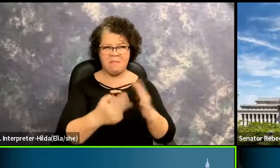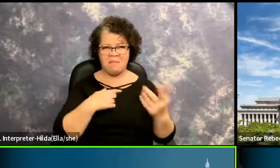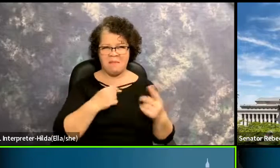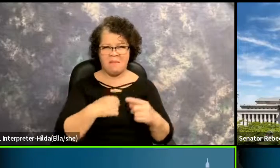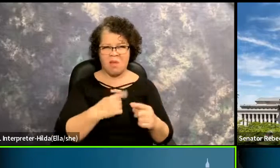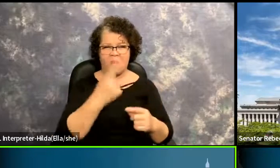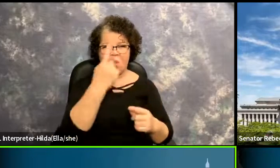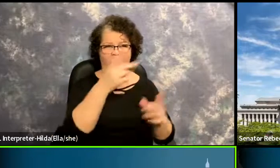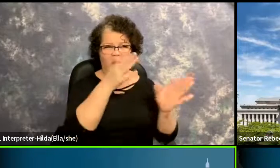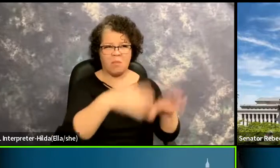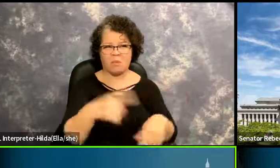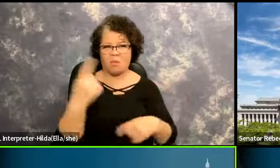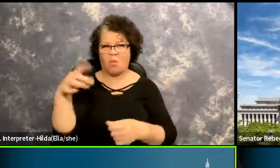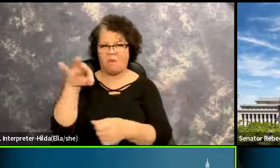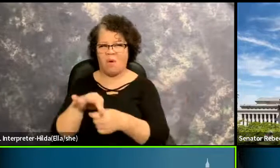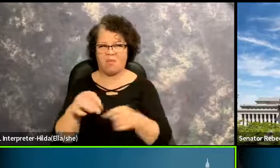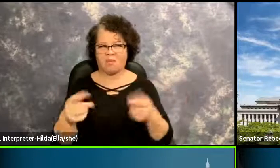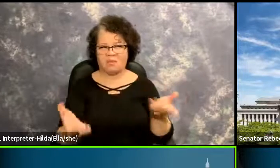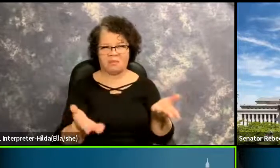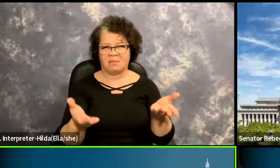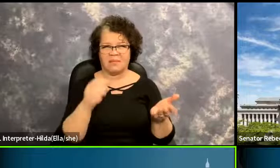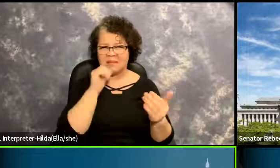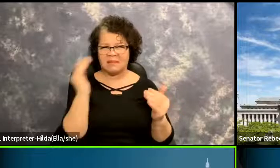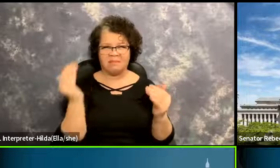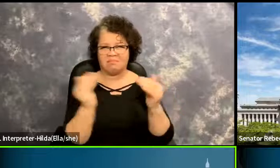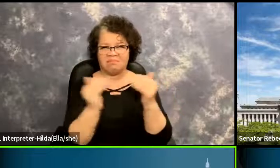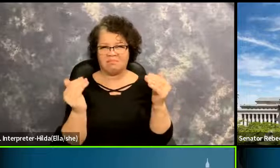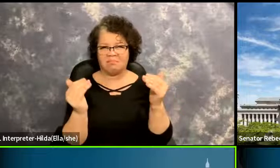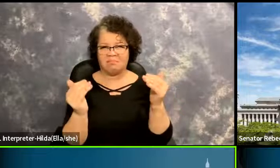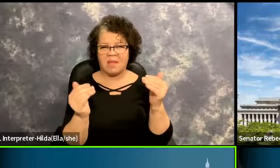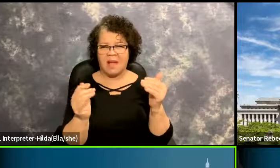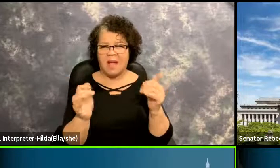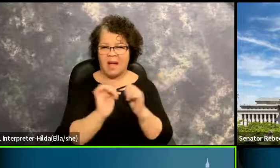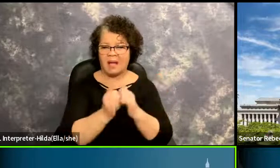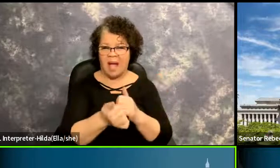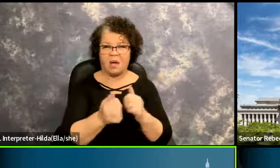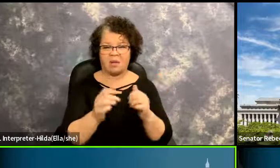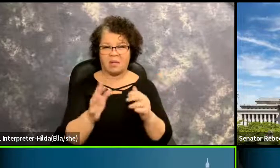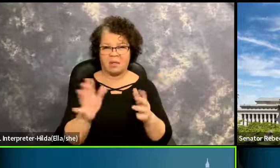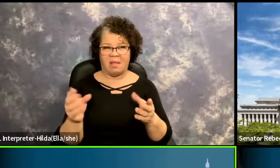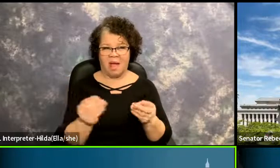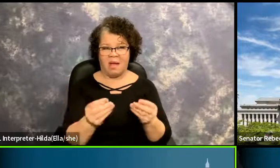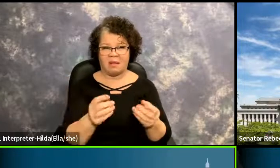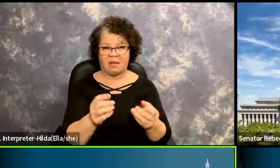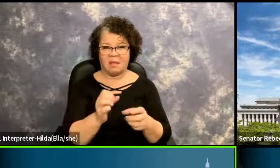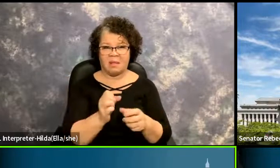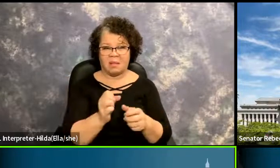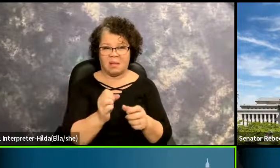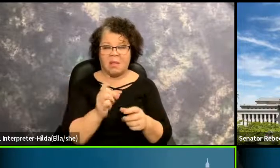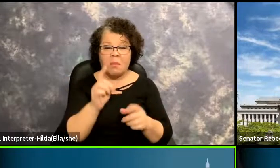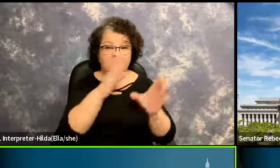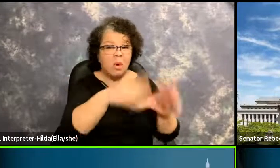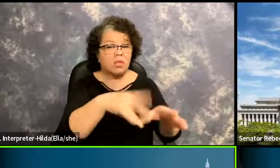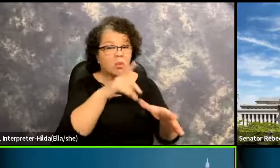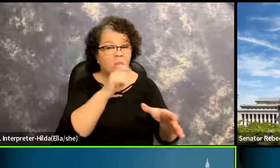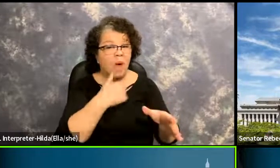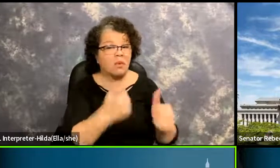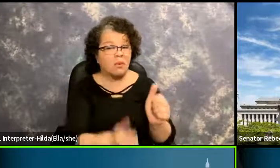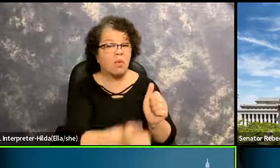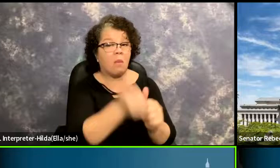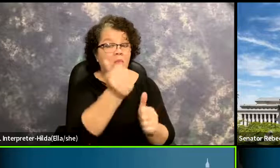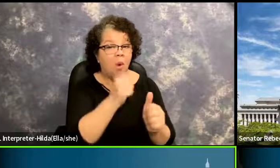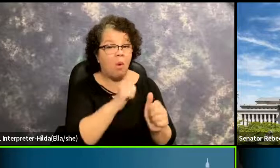doesn't dilute the person who either has the most number of